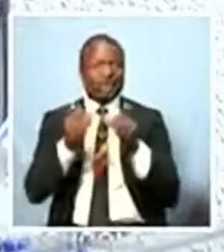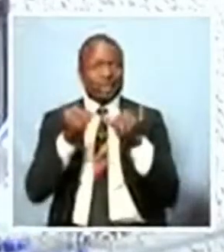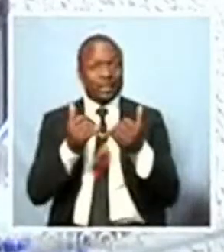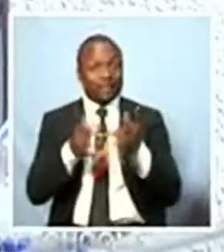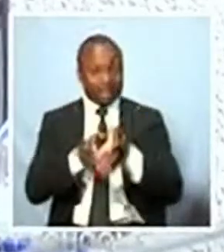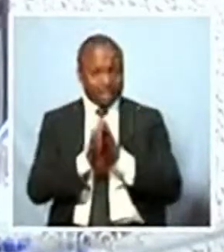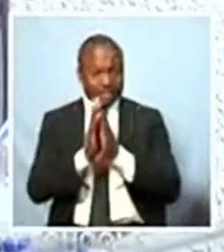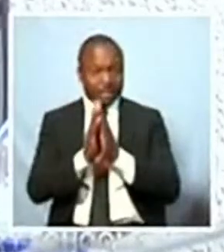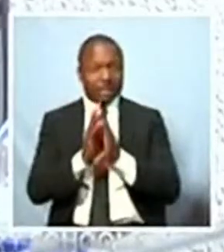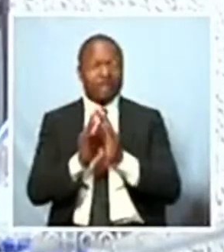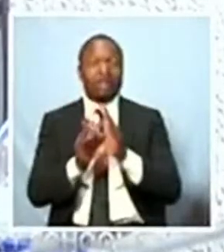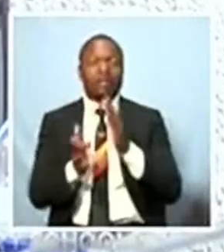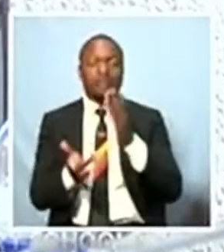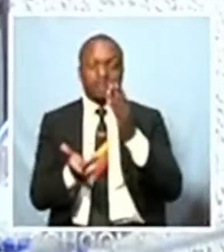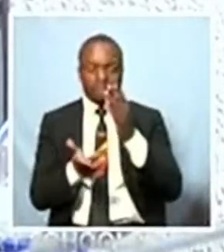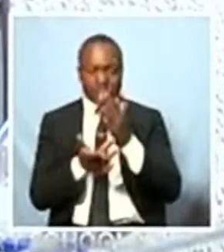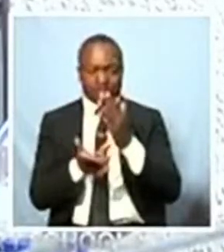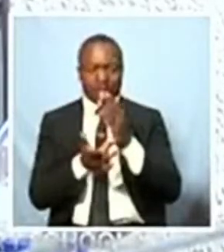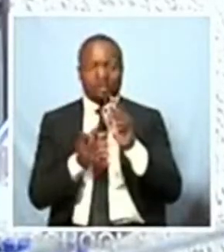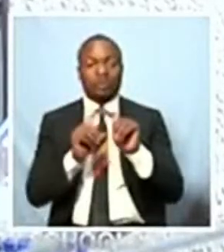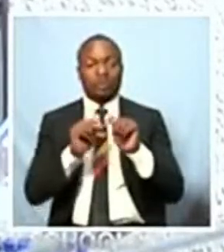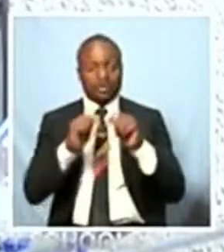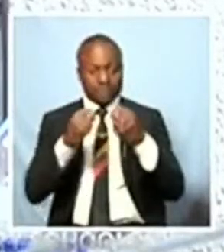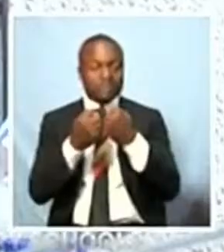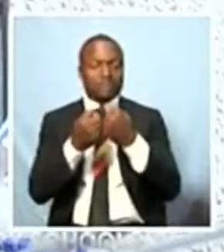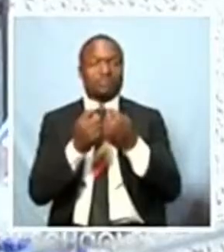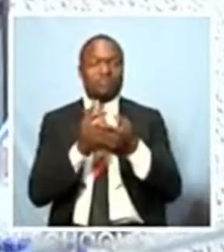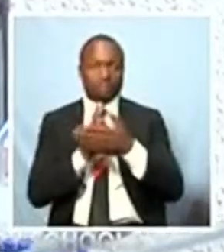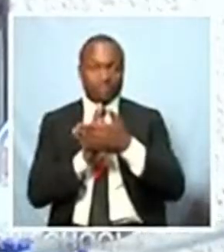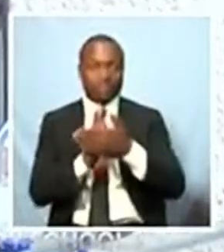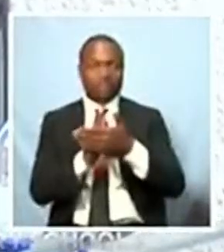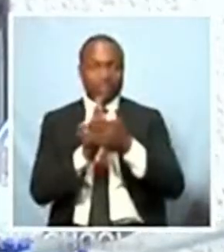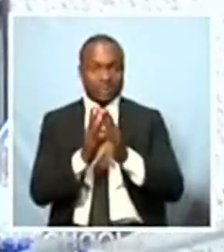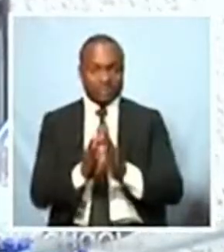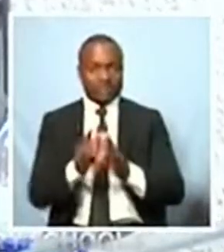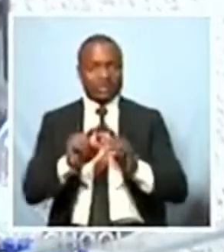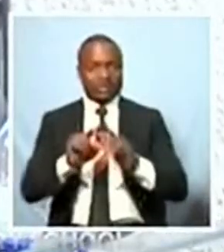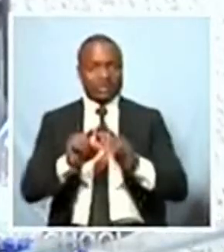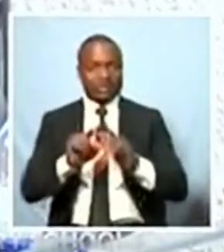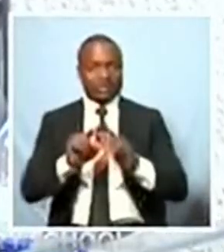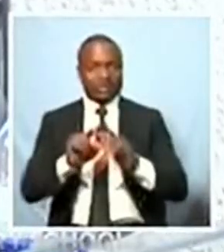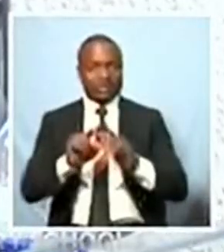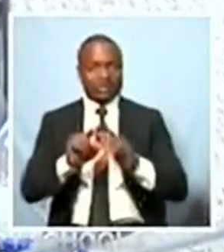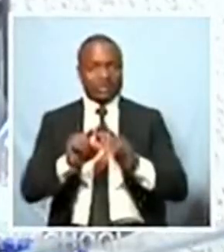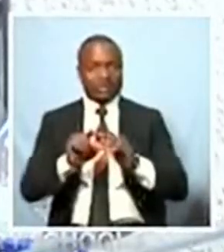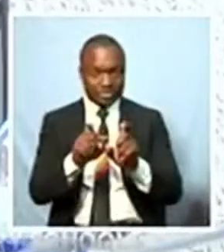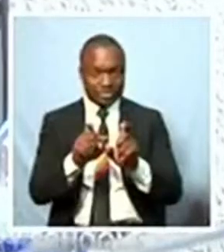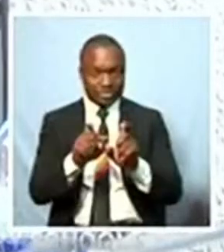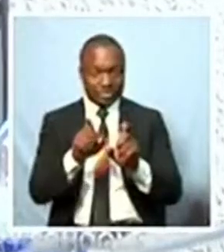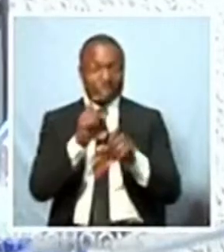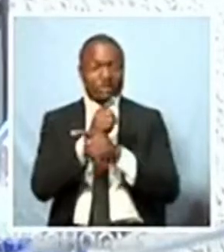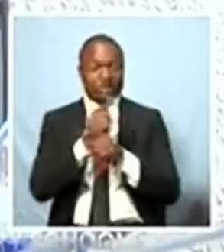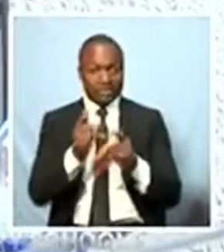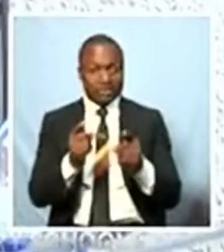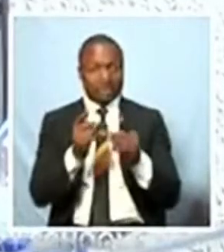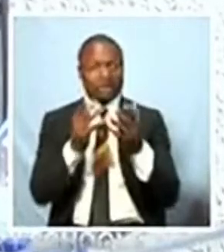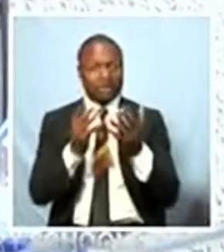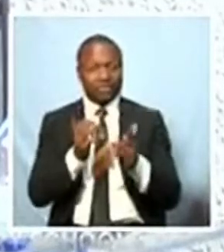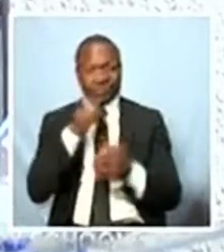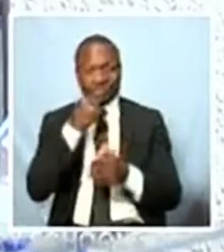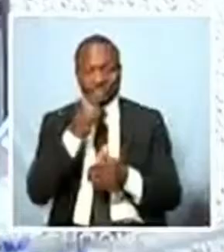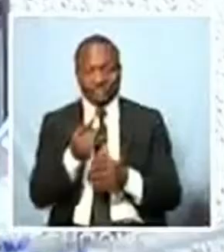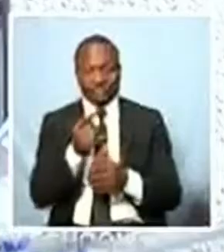ask the technical team leader to begin to address the other questions. But let me just say, on